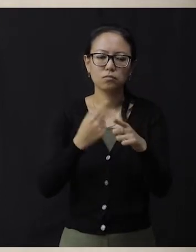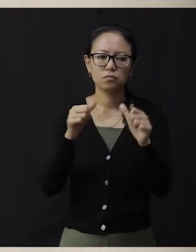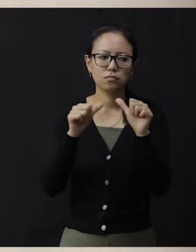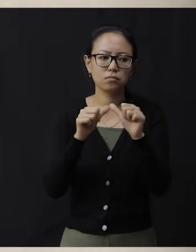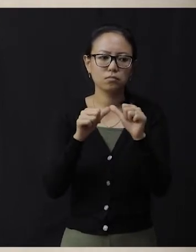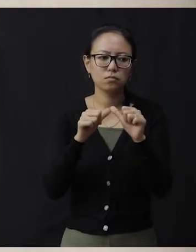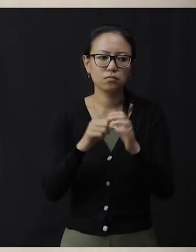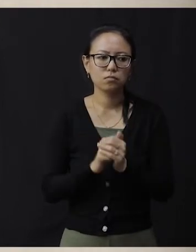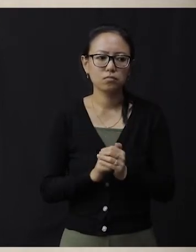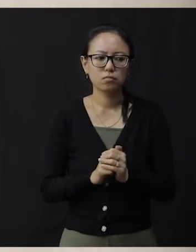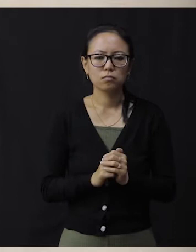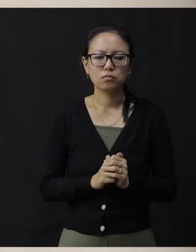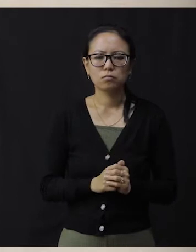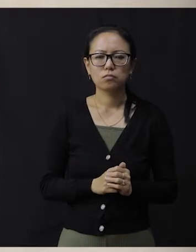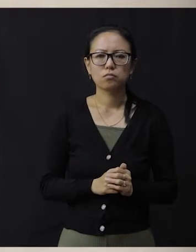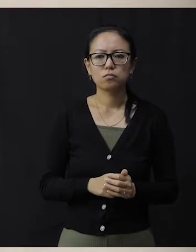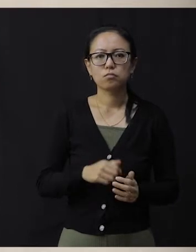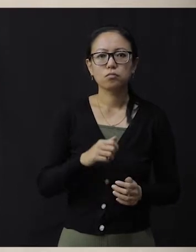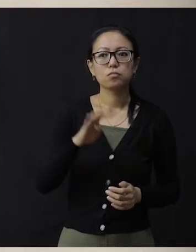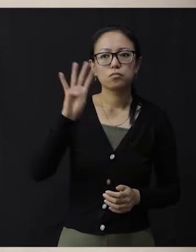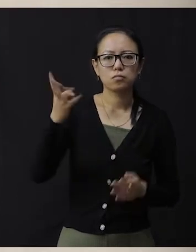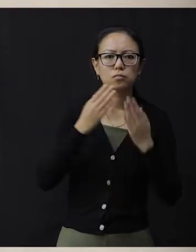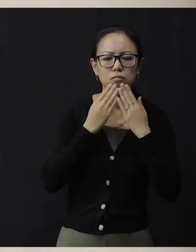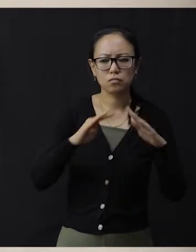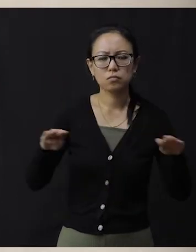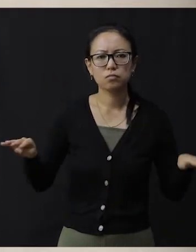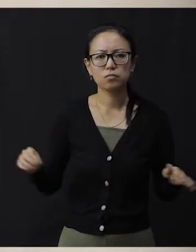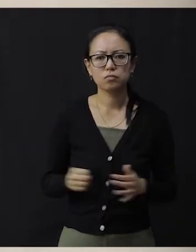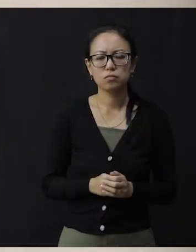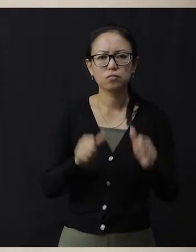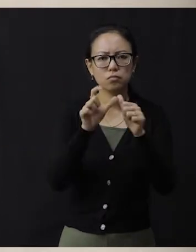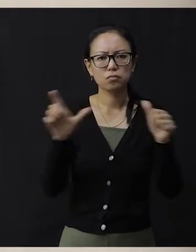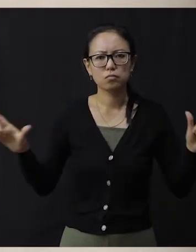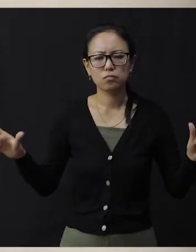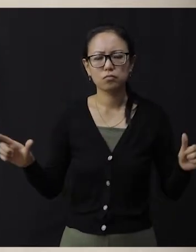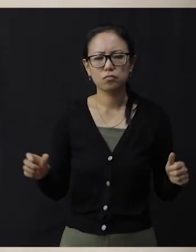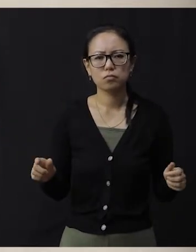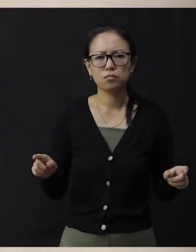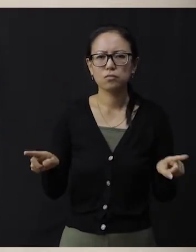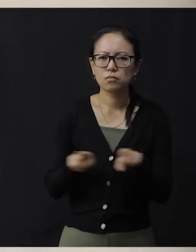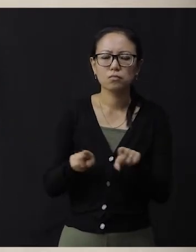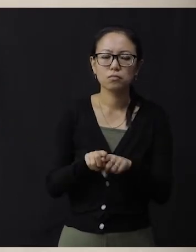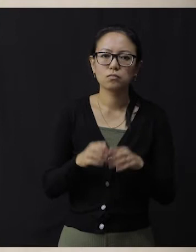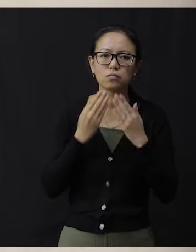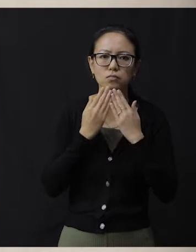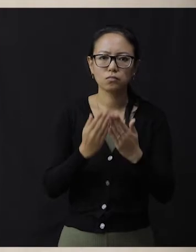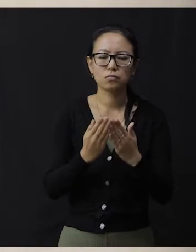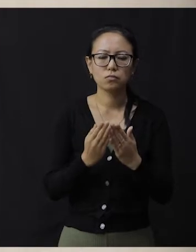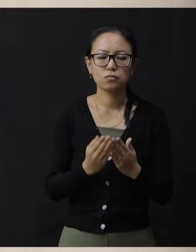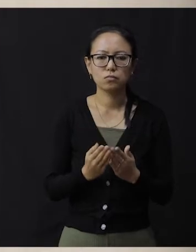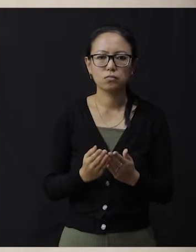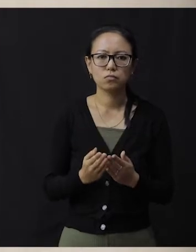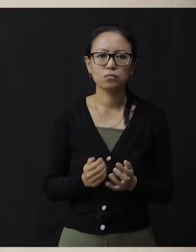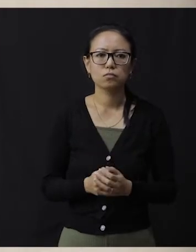school, but they used to live in a different locality. They live in different places. So they